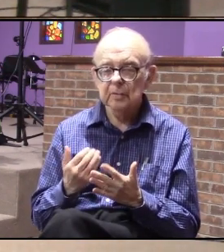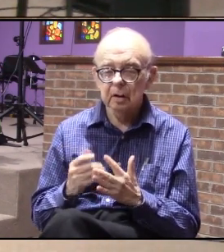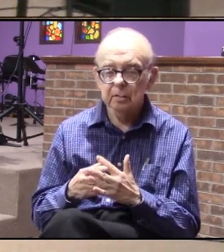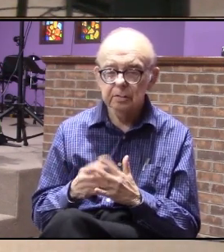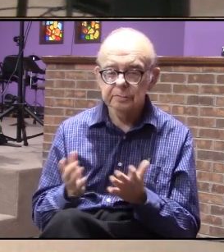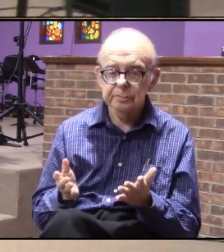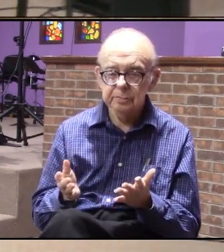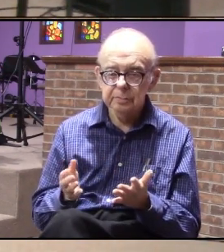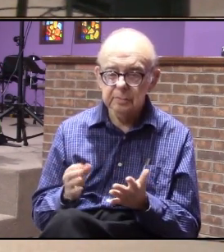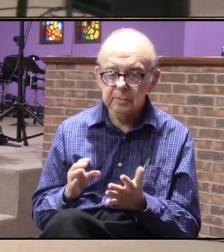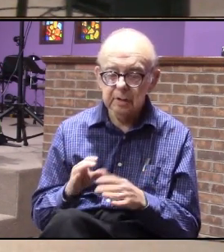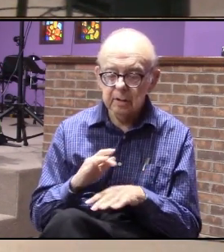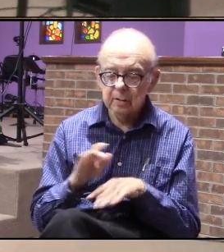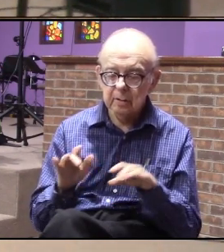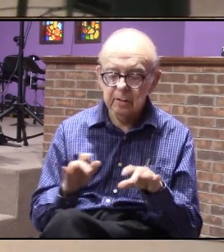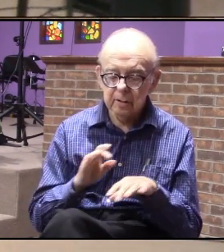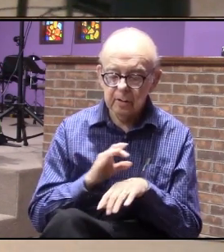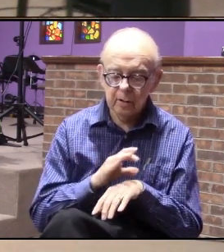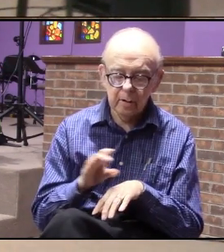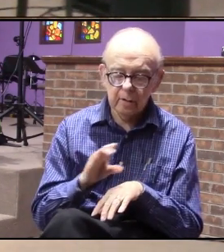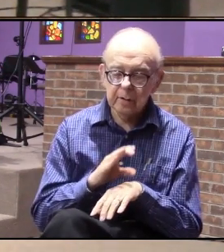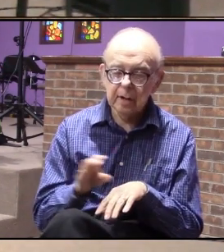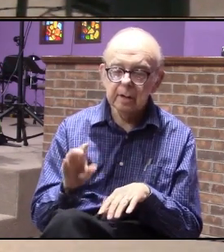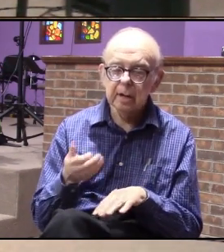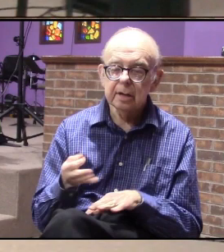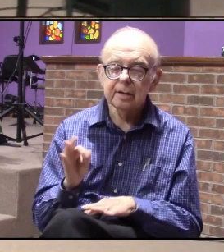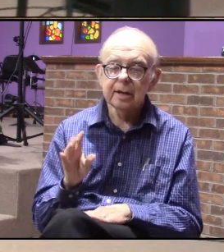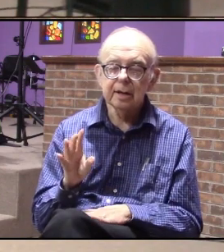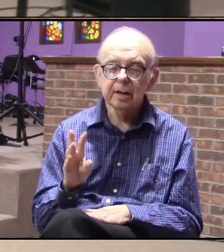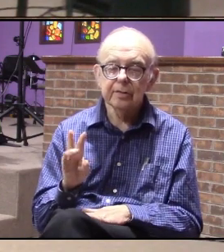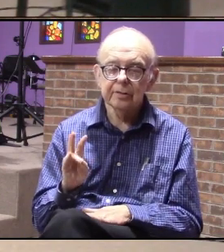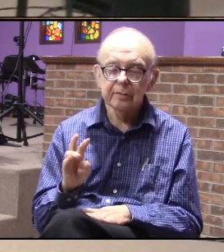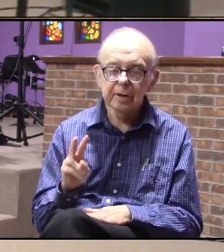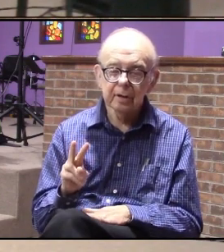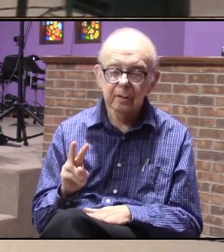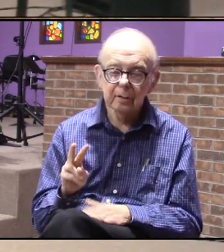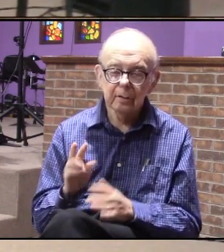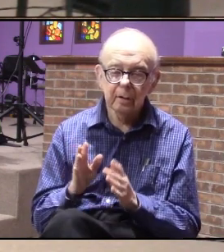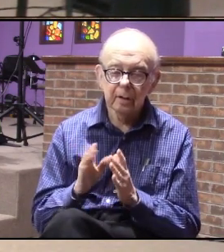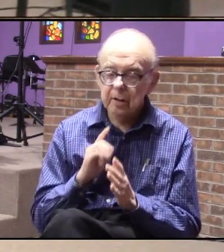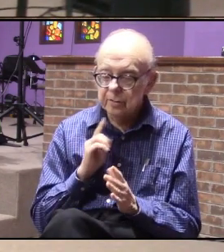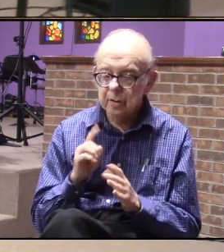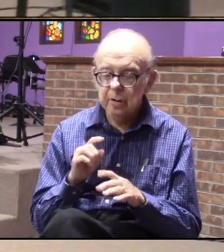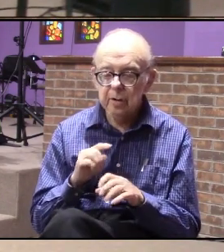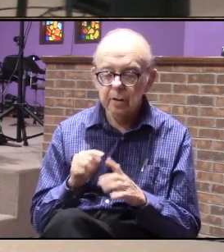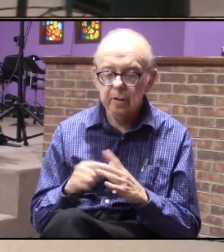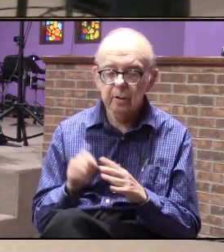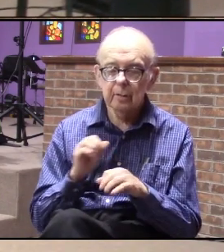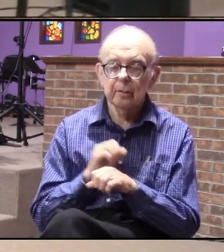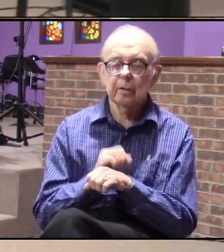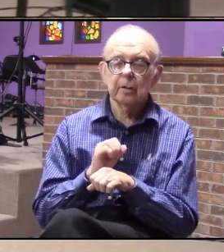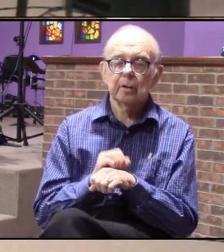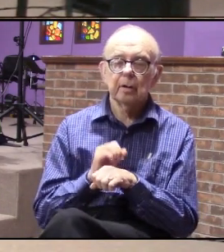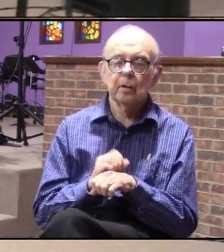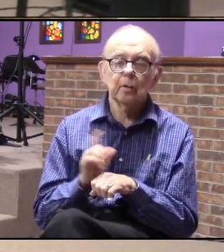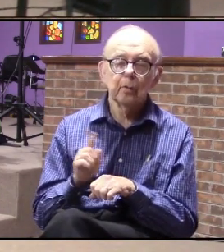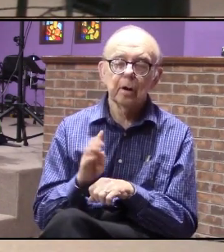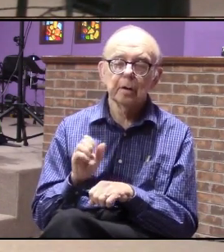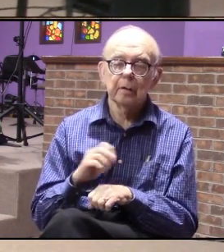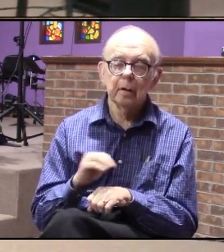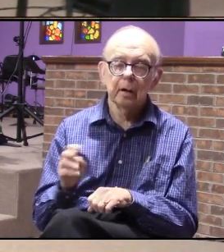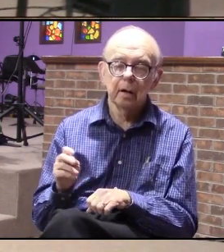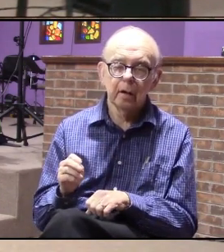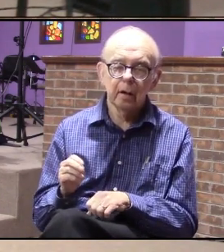started out in computers in 1972. I actually started working at a bank